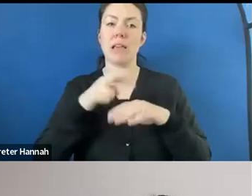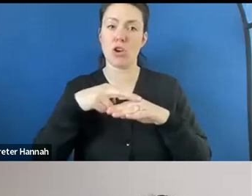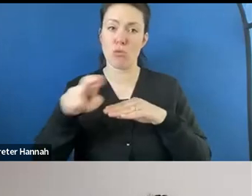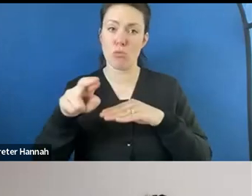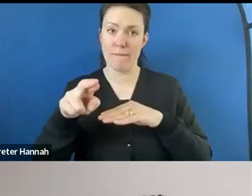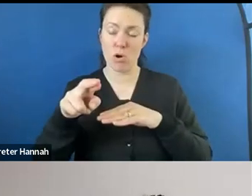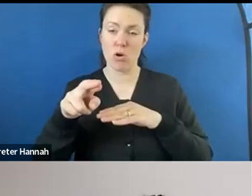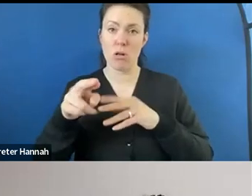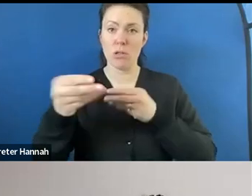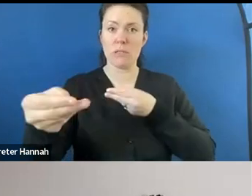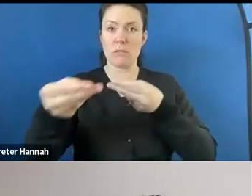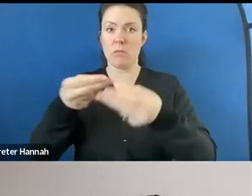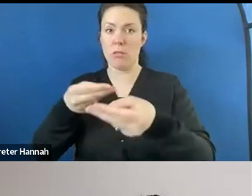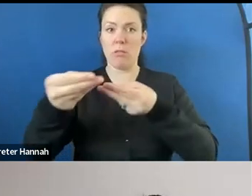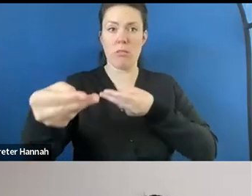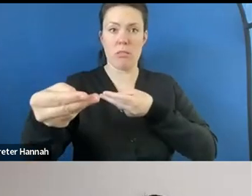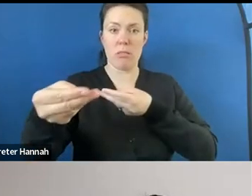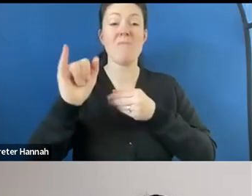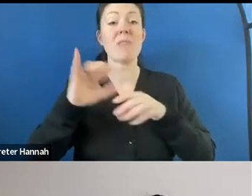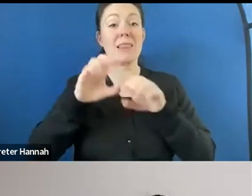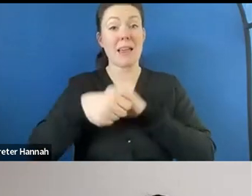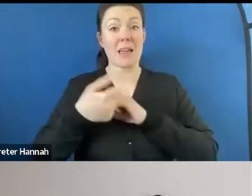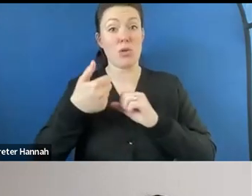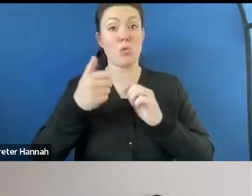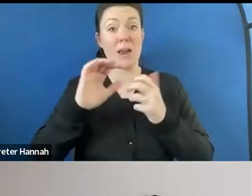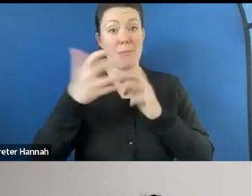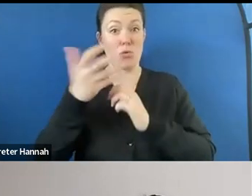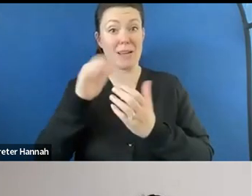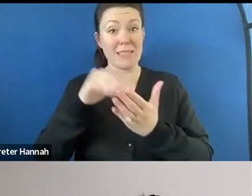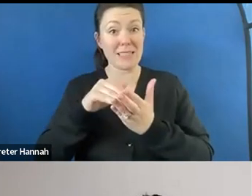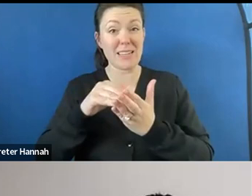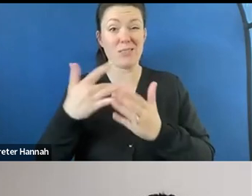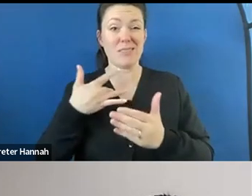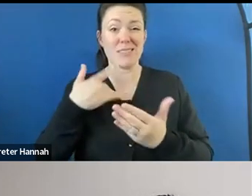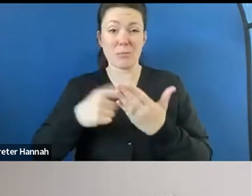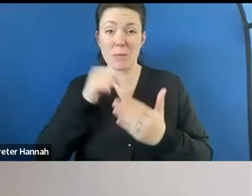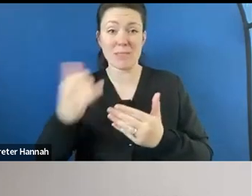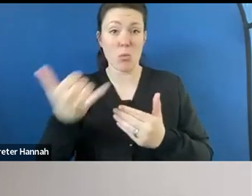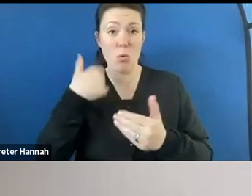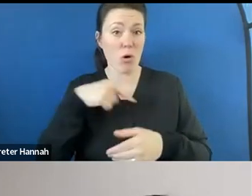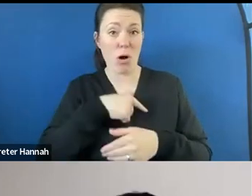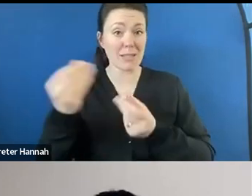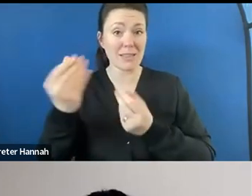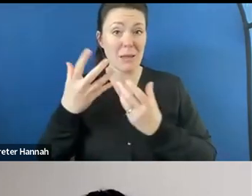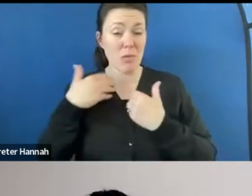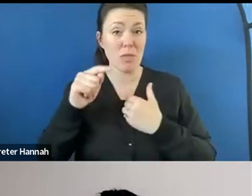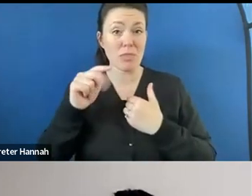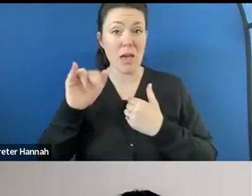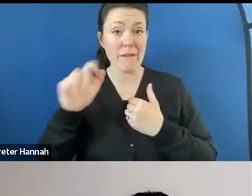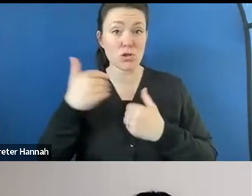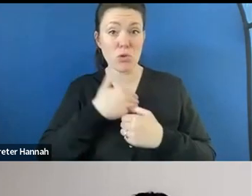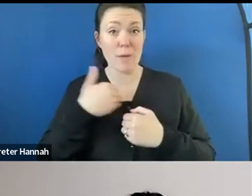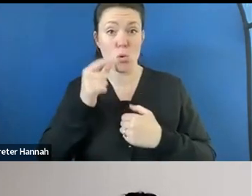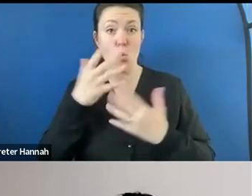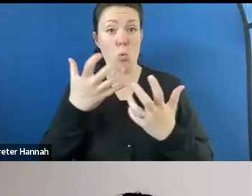back and forth. Like the rape crisis centers, you know, they don't always call us to let us know that they've got a tribal member who wants